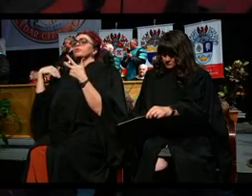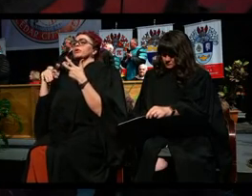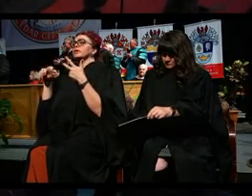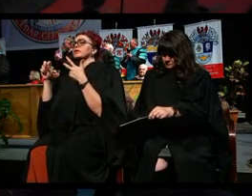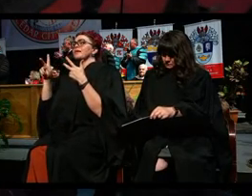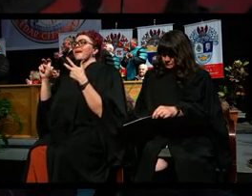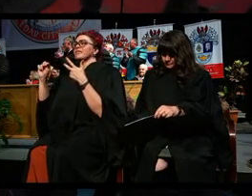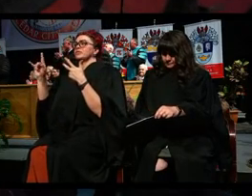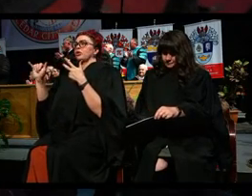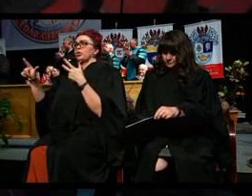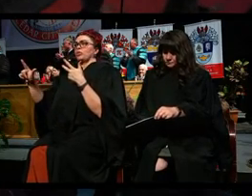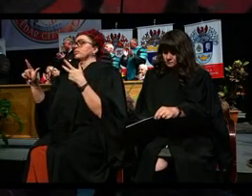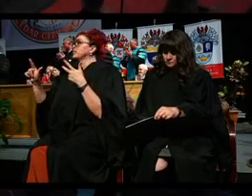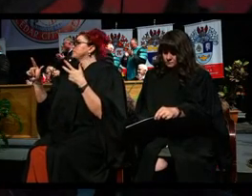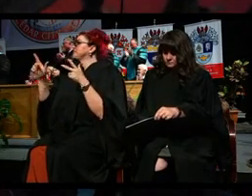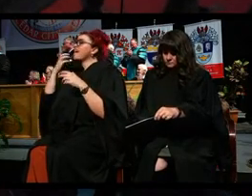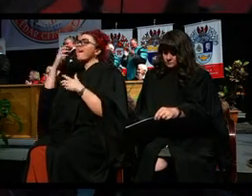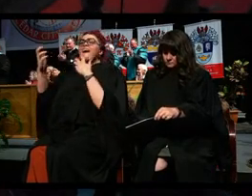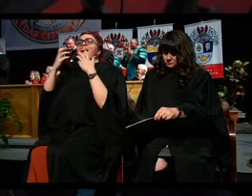Kendall.